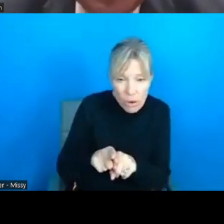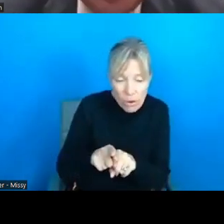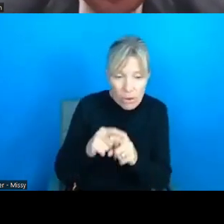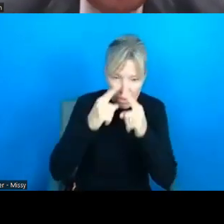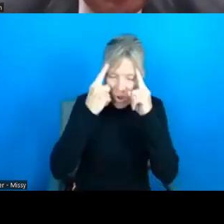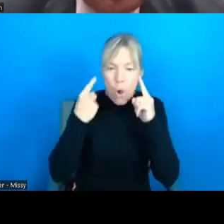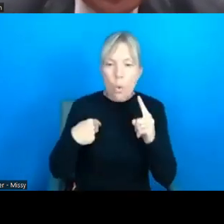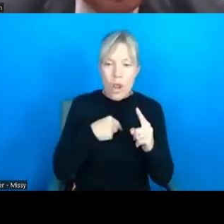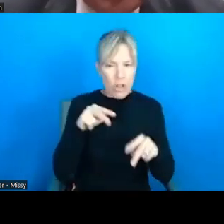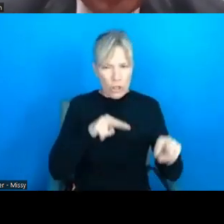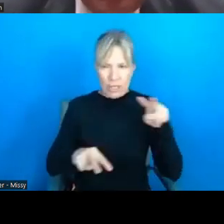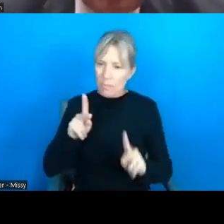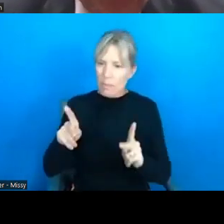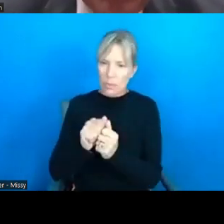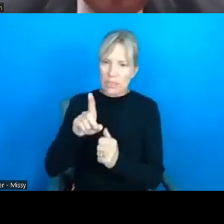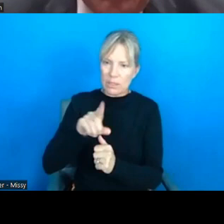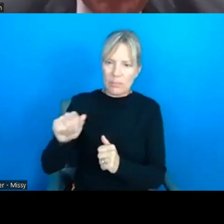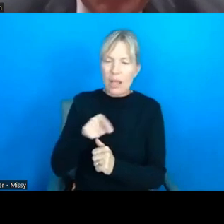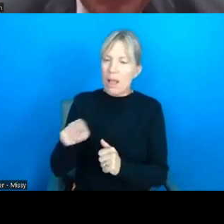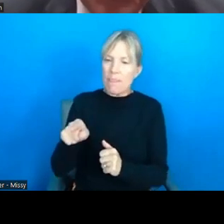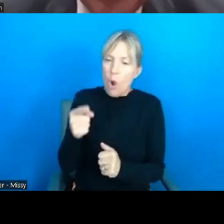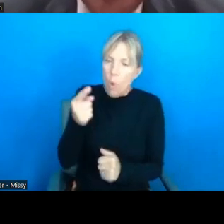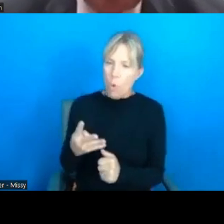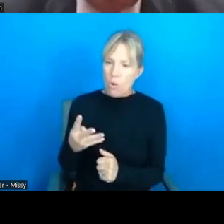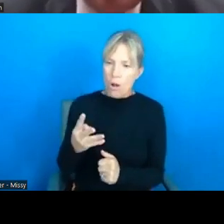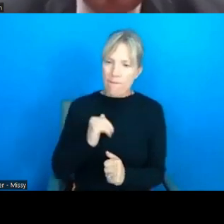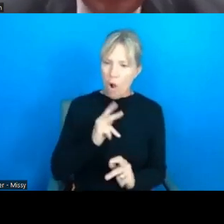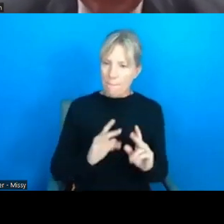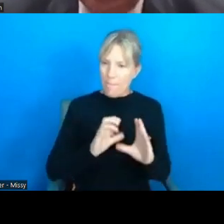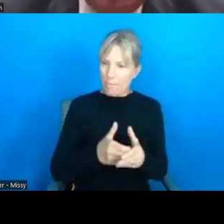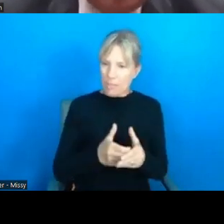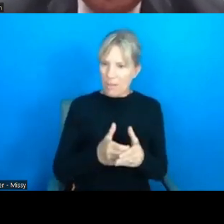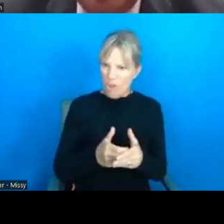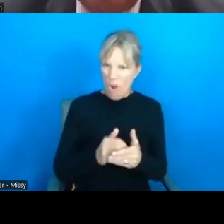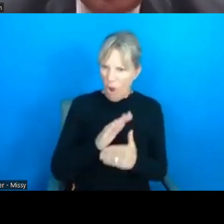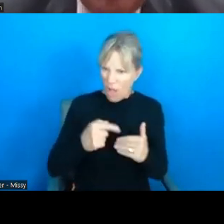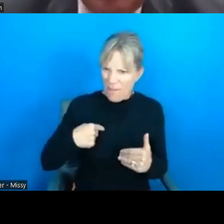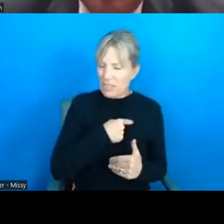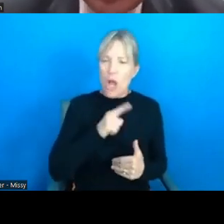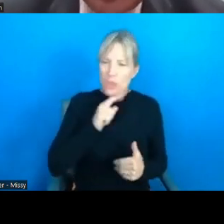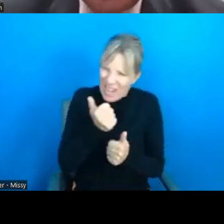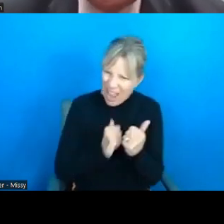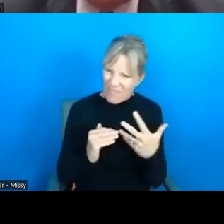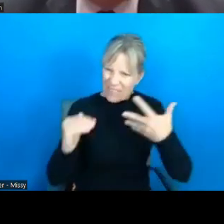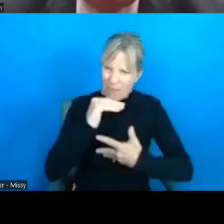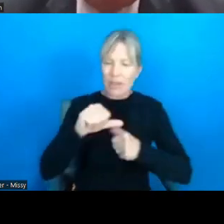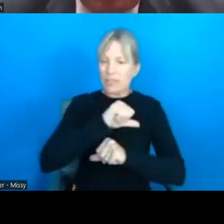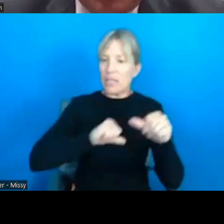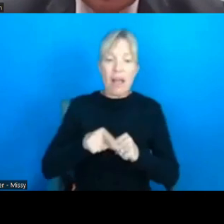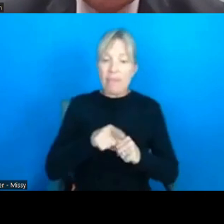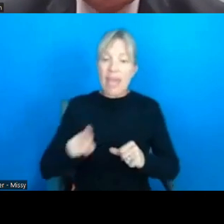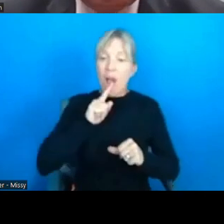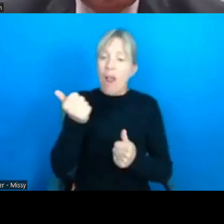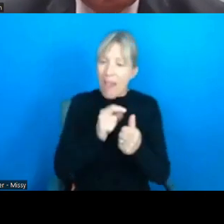we're looking at people with disabilities are a quarter of our population. They are all of us. They are in every level of society. They are